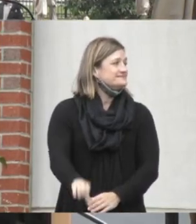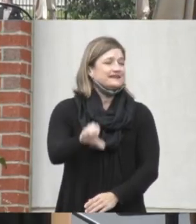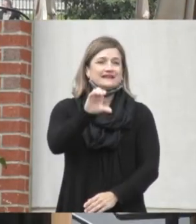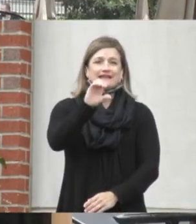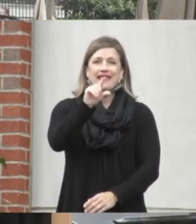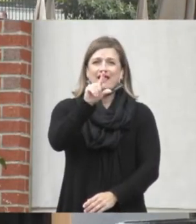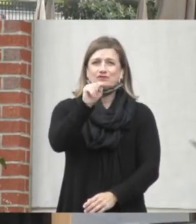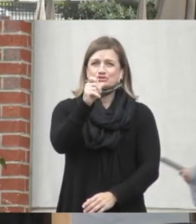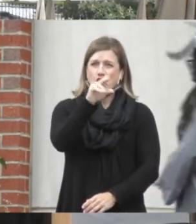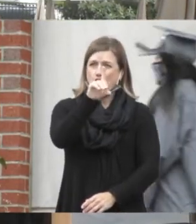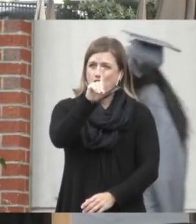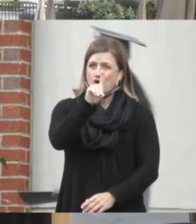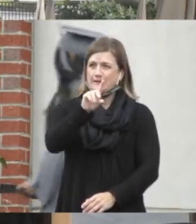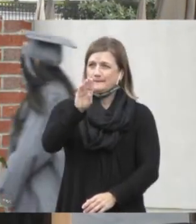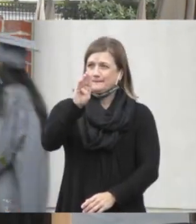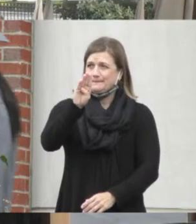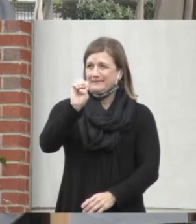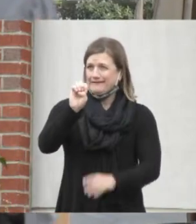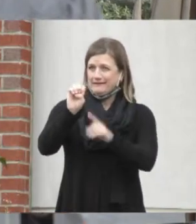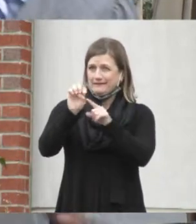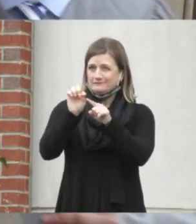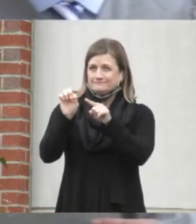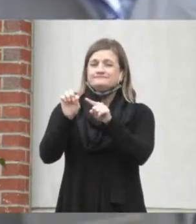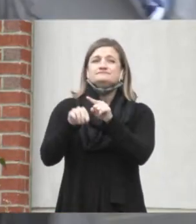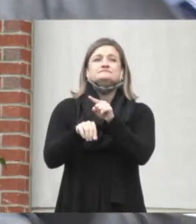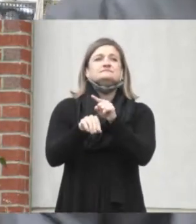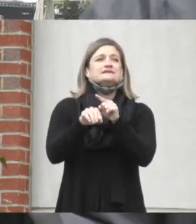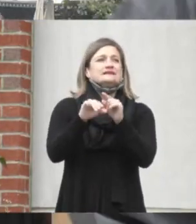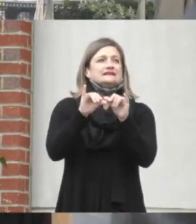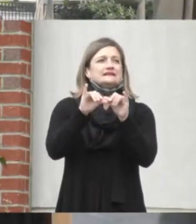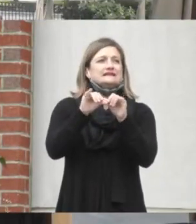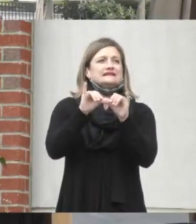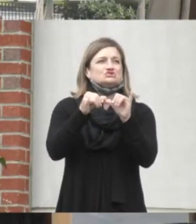Kautar Beatty, Architectural Technology.